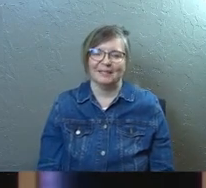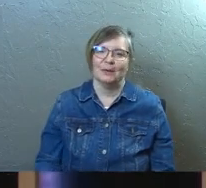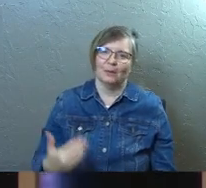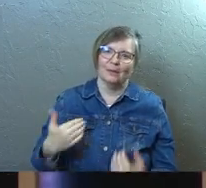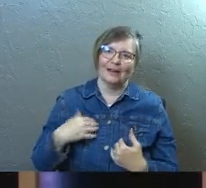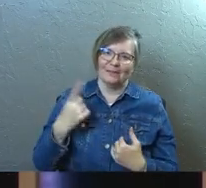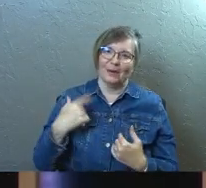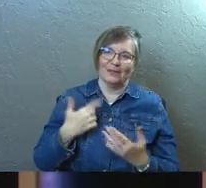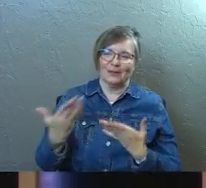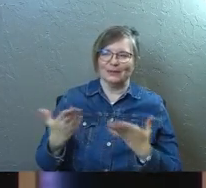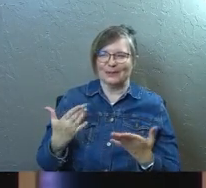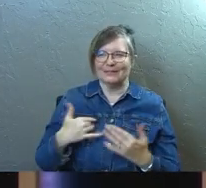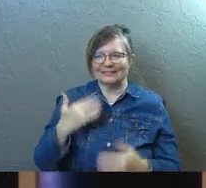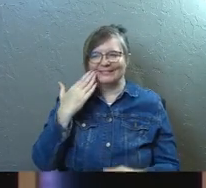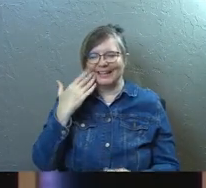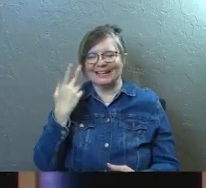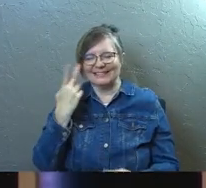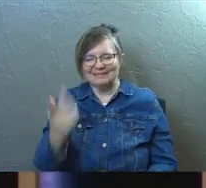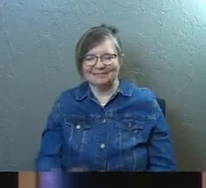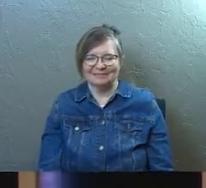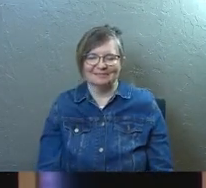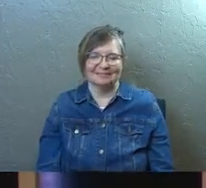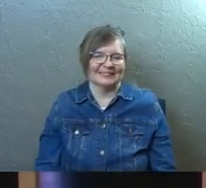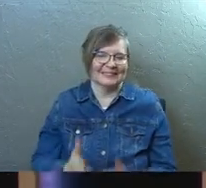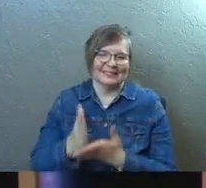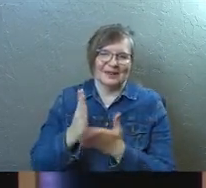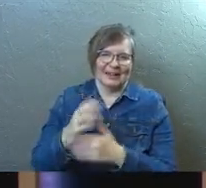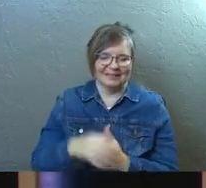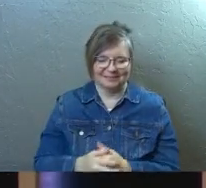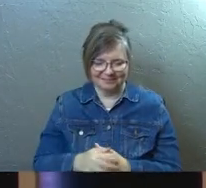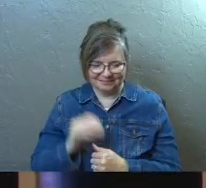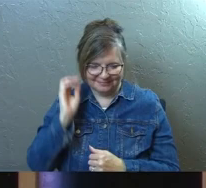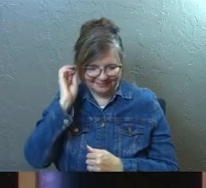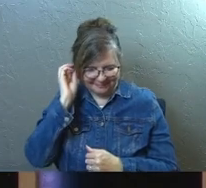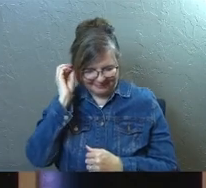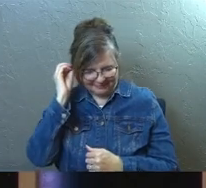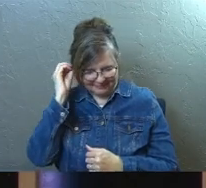We're gonna have one of those services, yeah. It's all right. It's good.